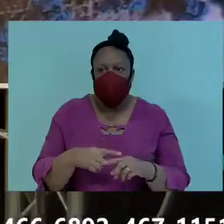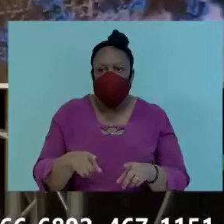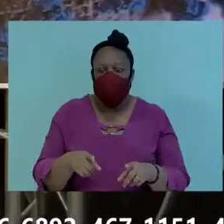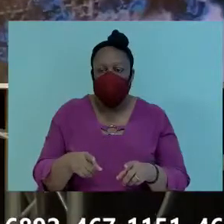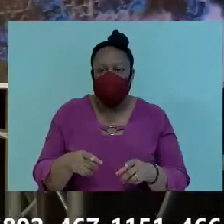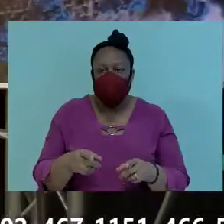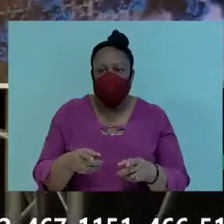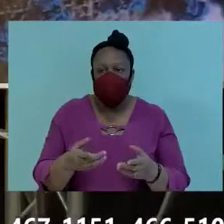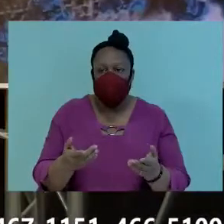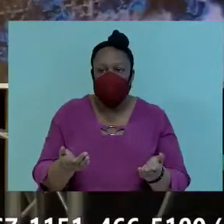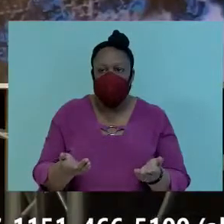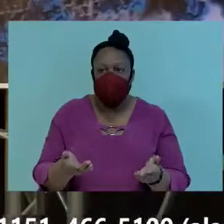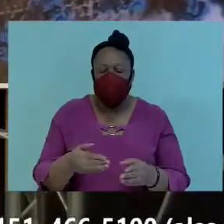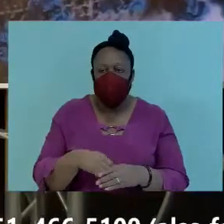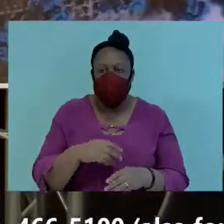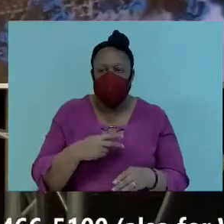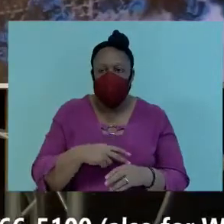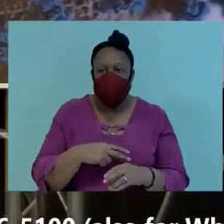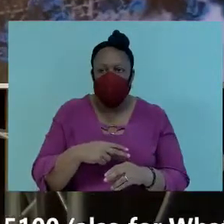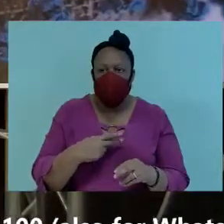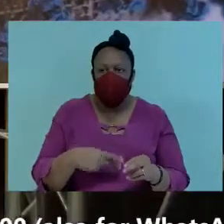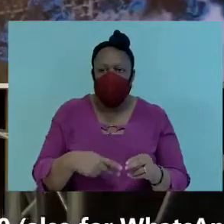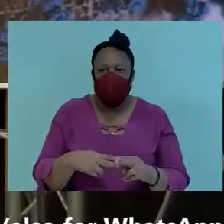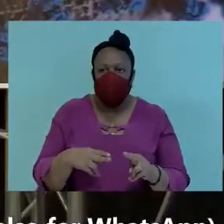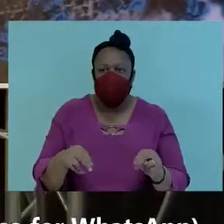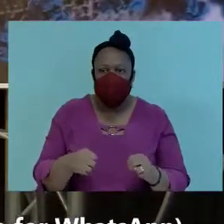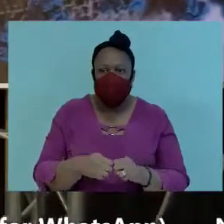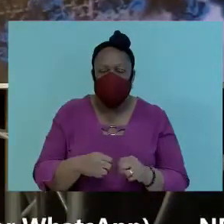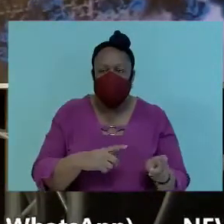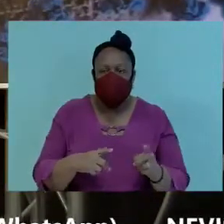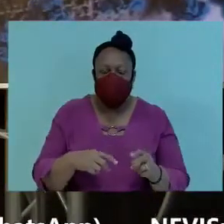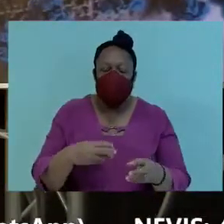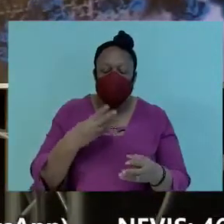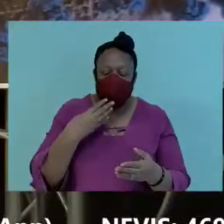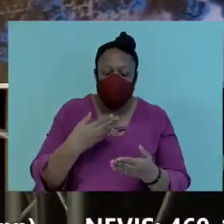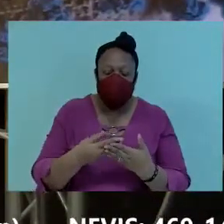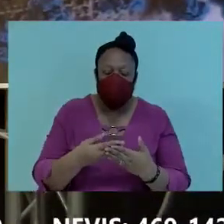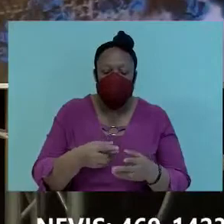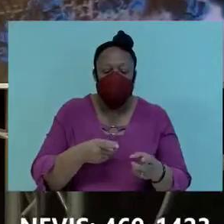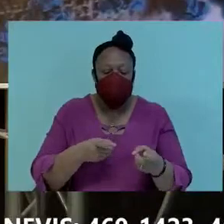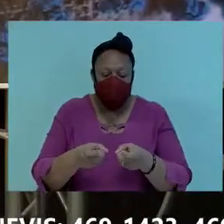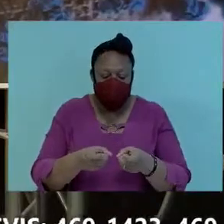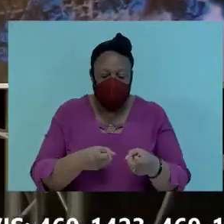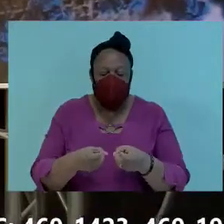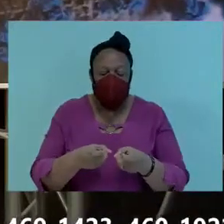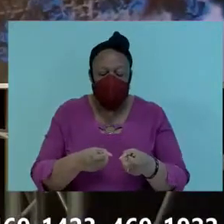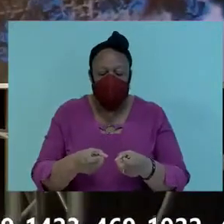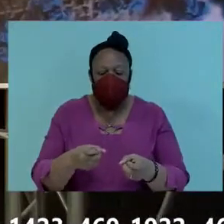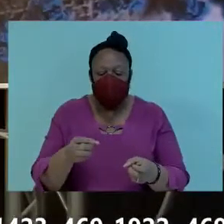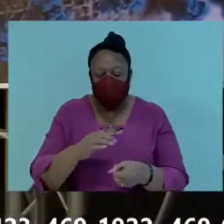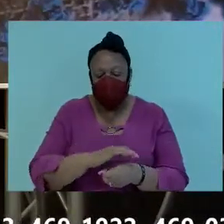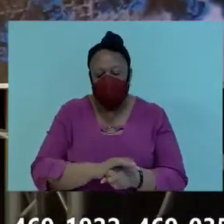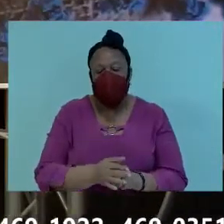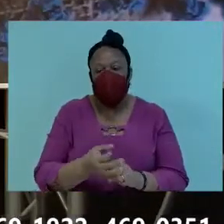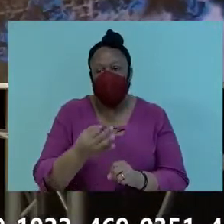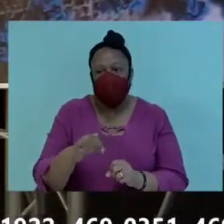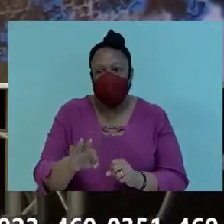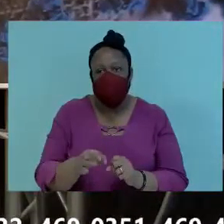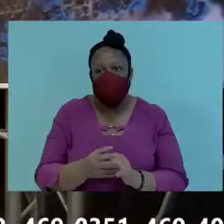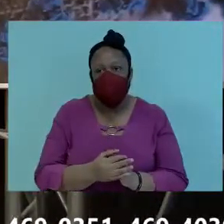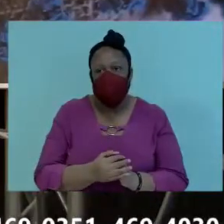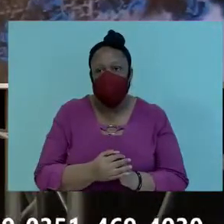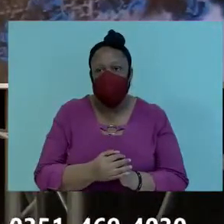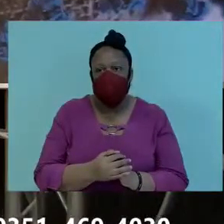and Nevis, we have done very well in terms of the management of the COVID-19